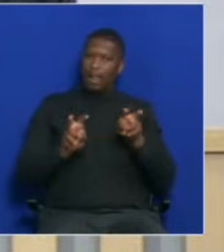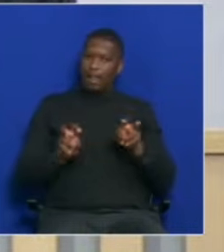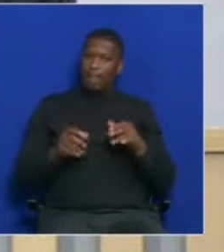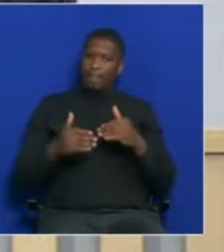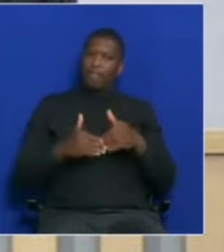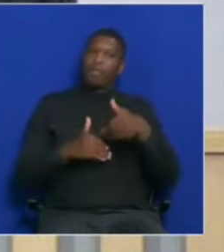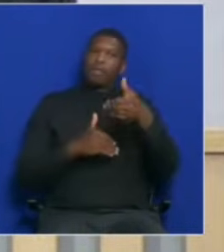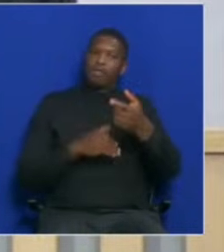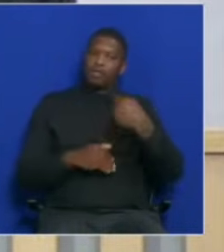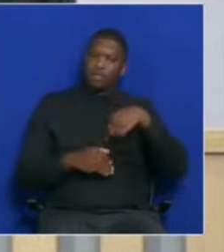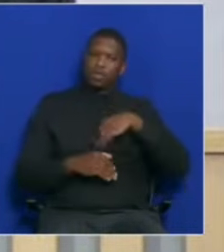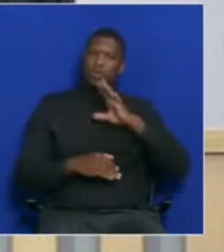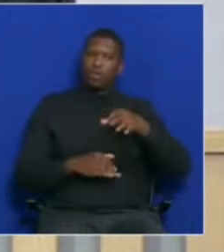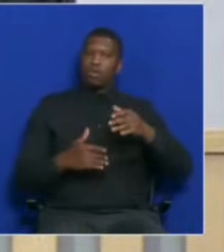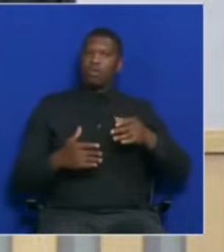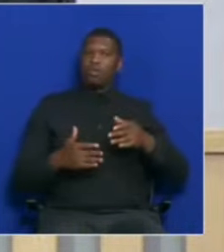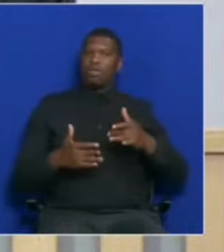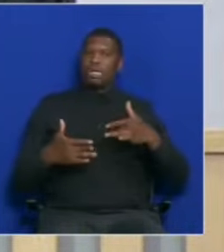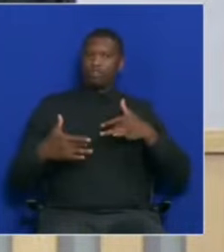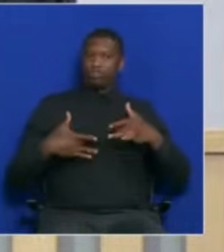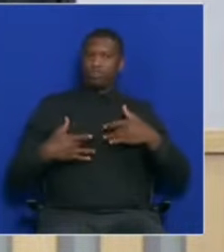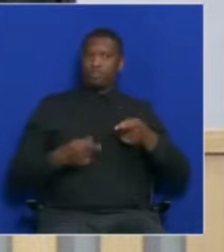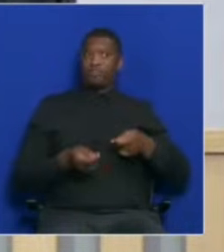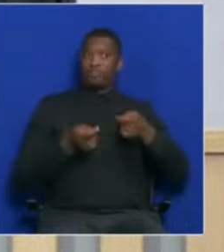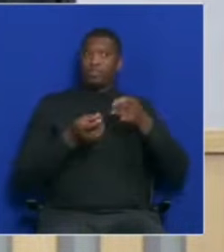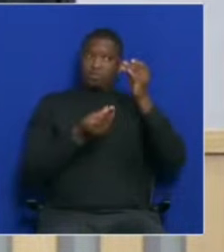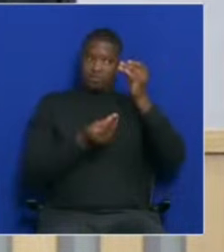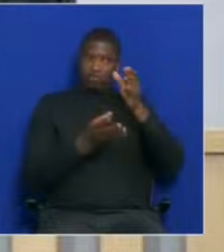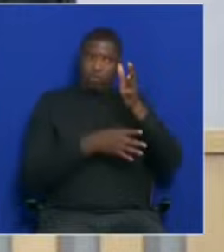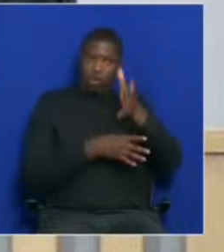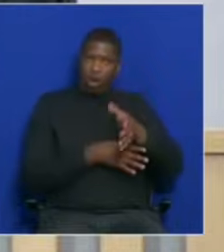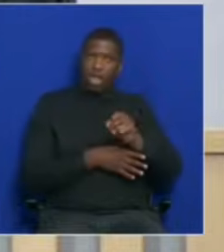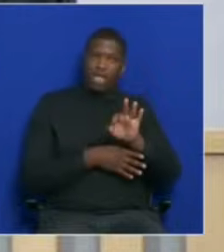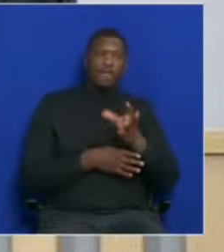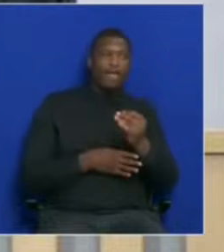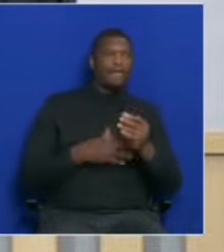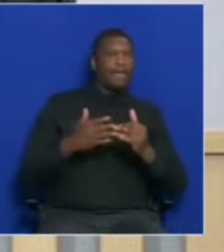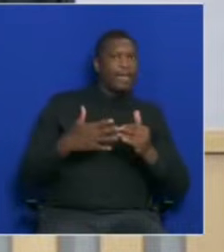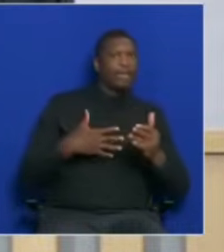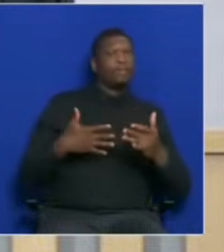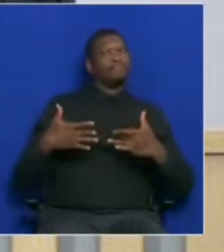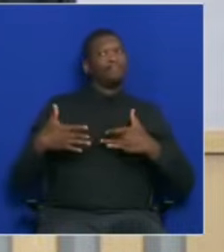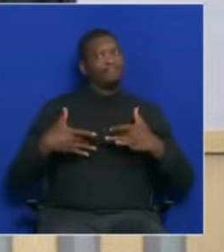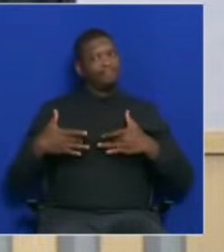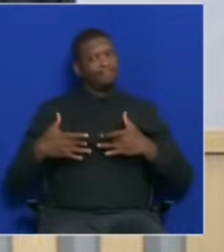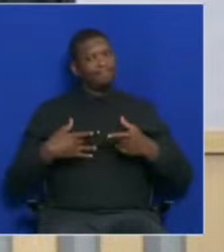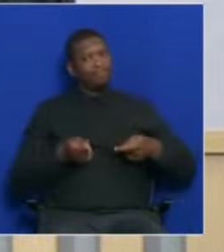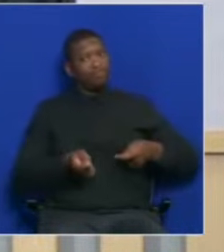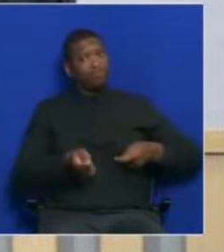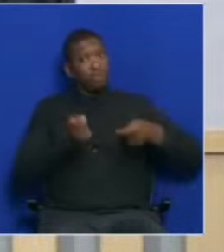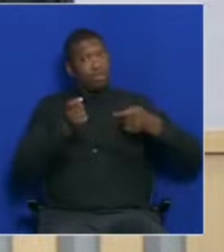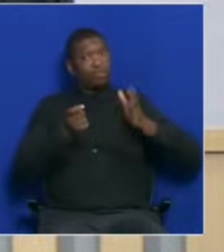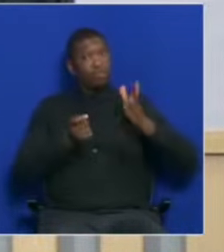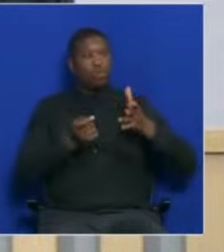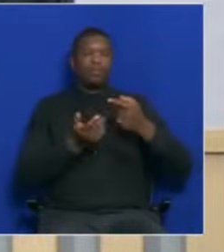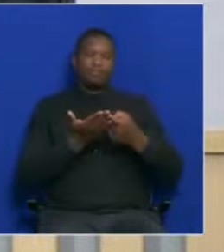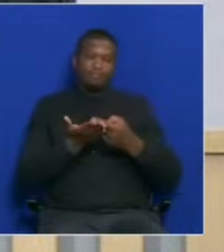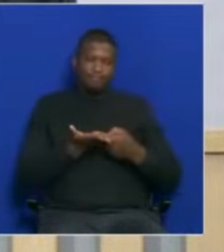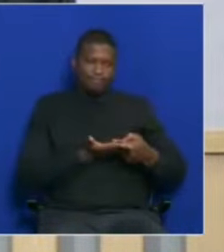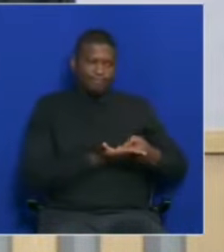raise those issues. If there are issues of concern that are raised there, they will be discussed, and